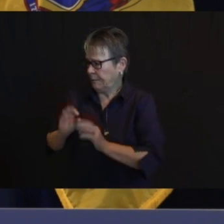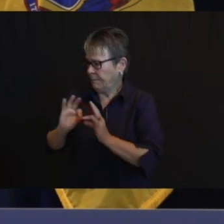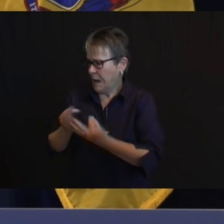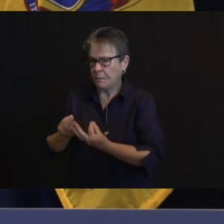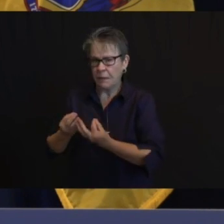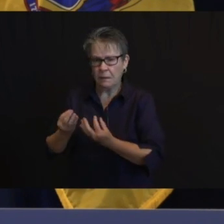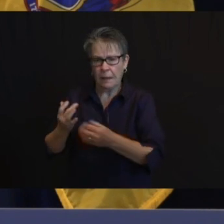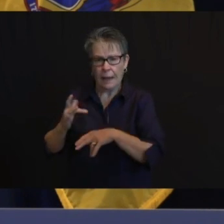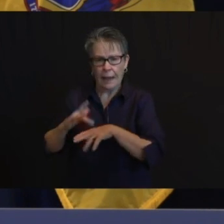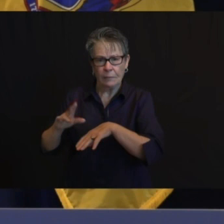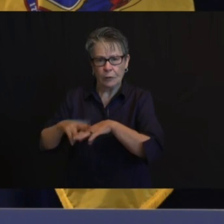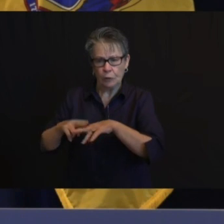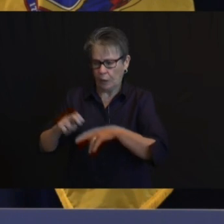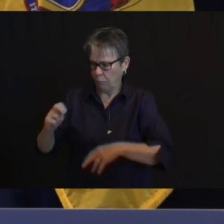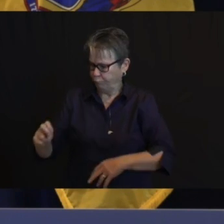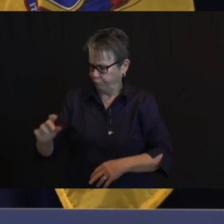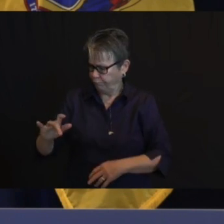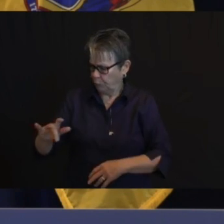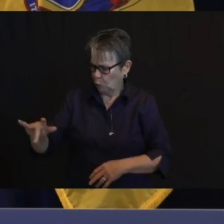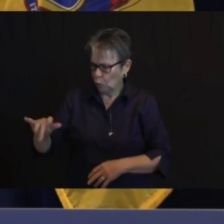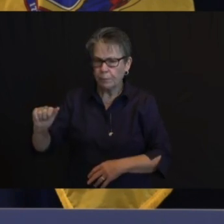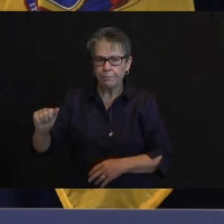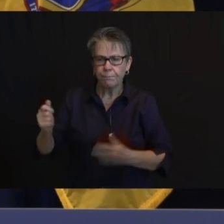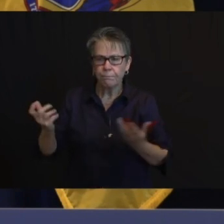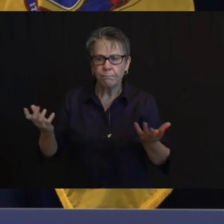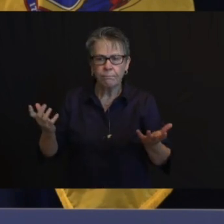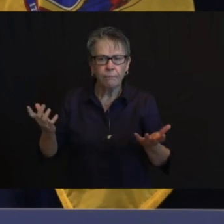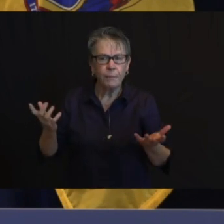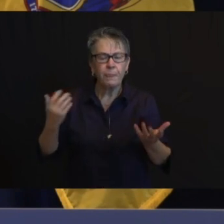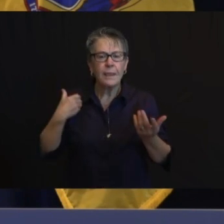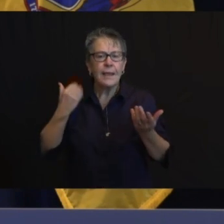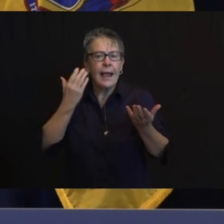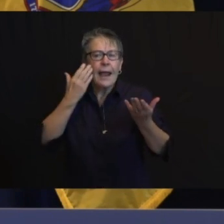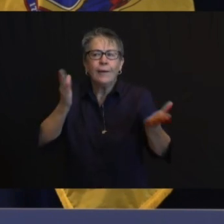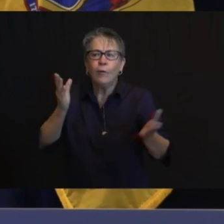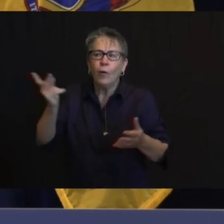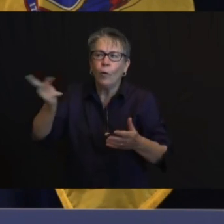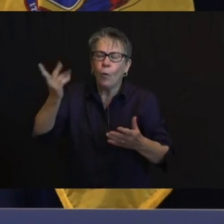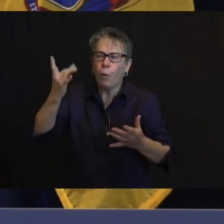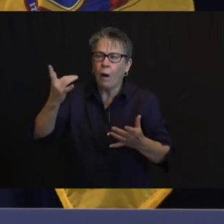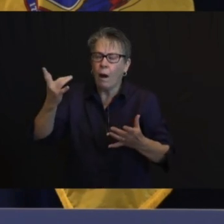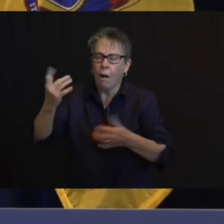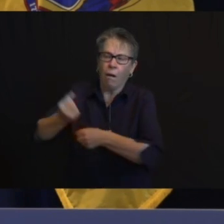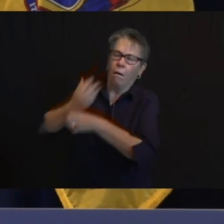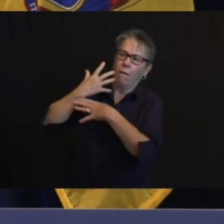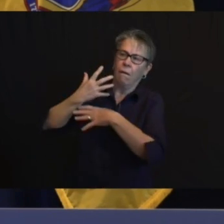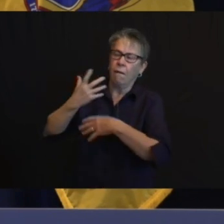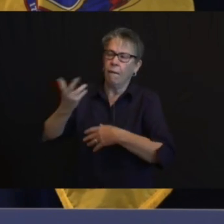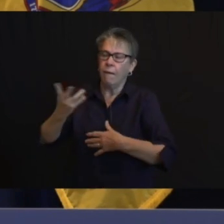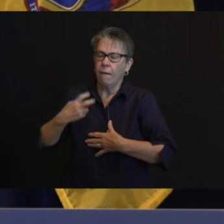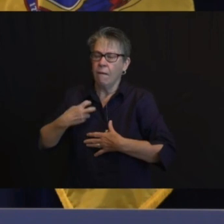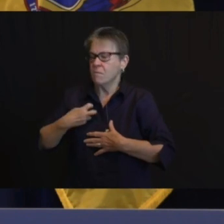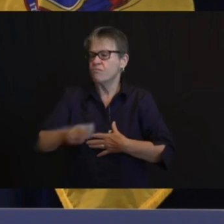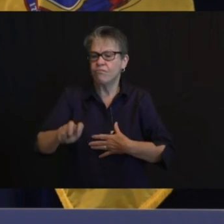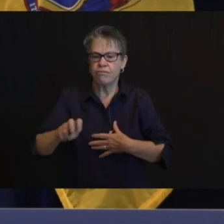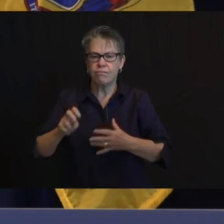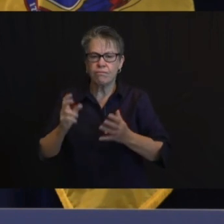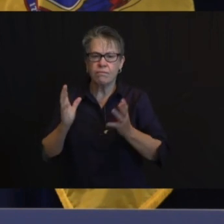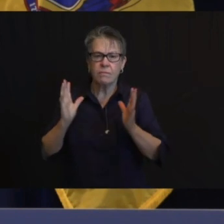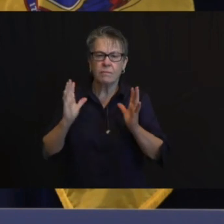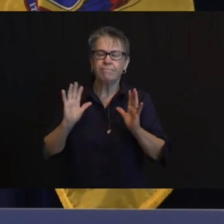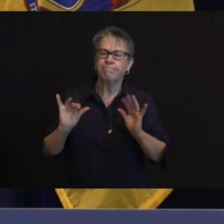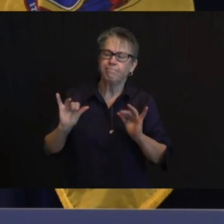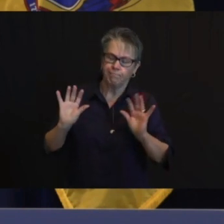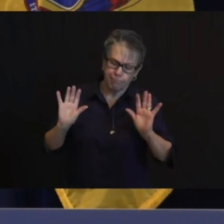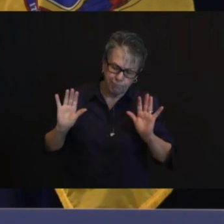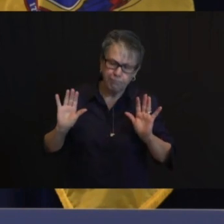that was with them last year. So I don't condone out of bounds behavior, but I'm a big